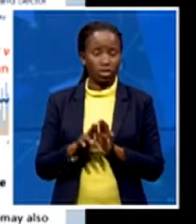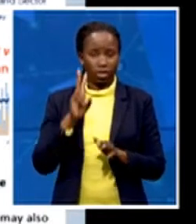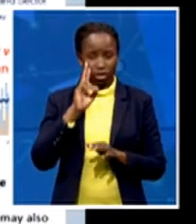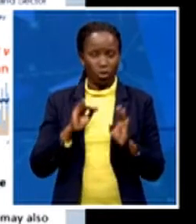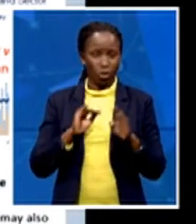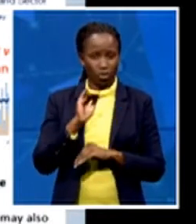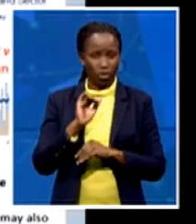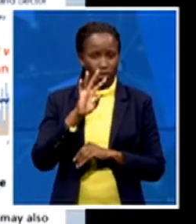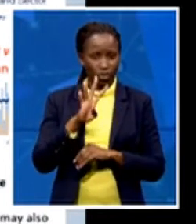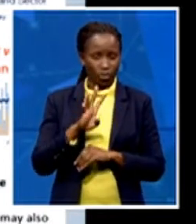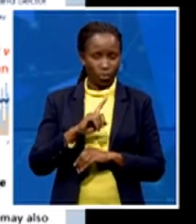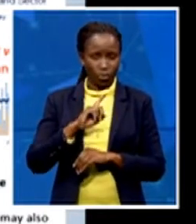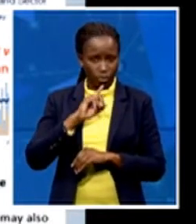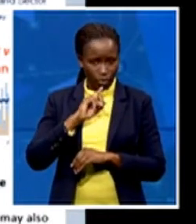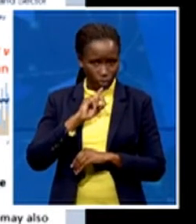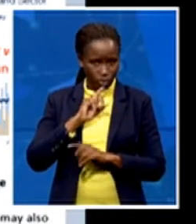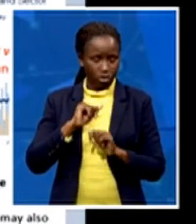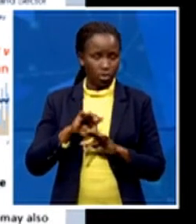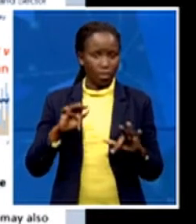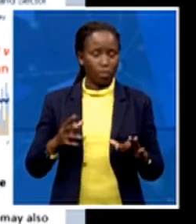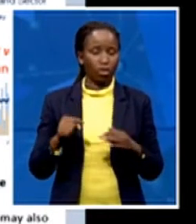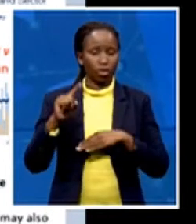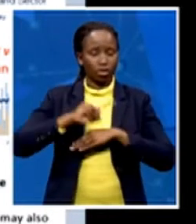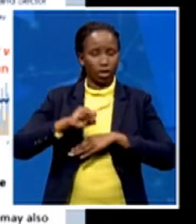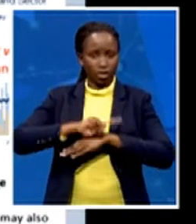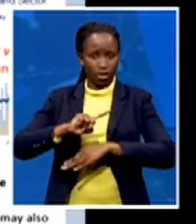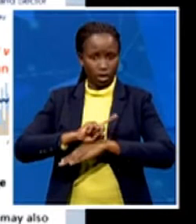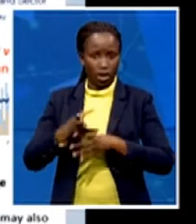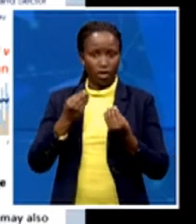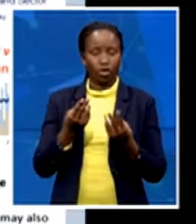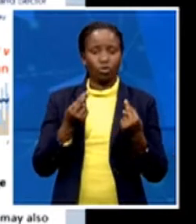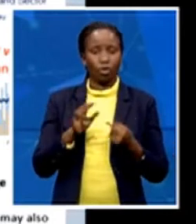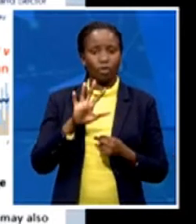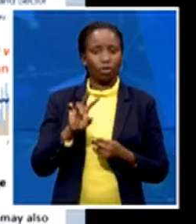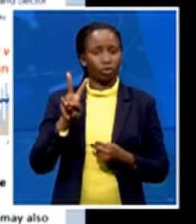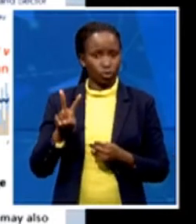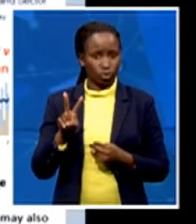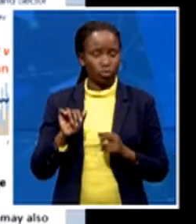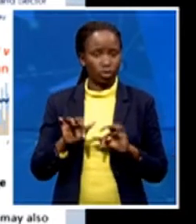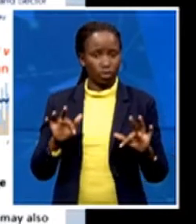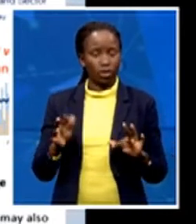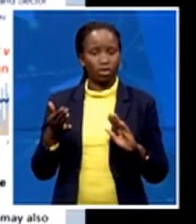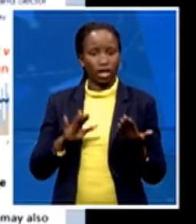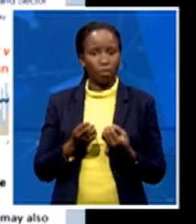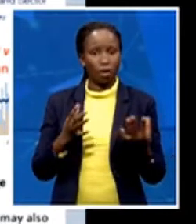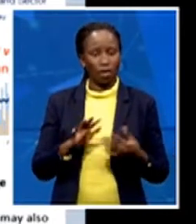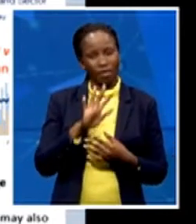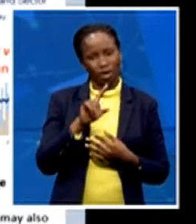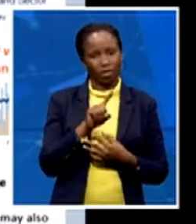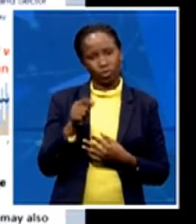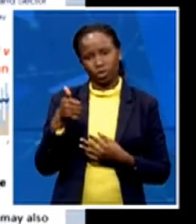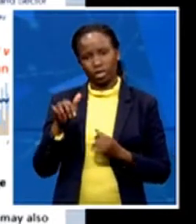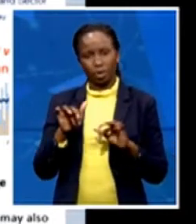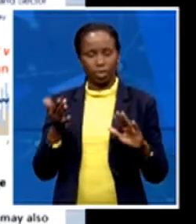Admissions are now more than 52 new admissions per day. And the deaths are between 5 and 6 new deaths per day. Proportion positive is now